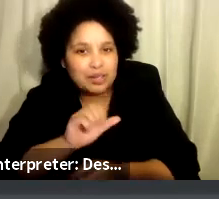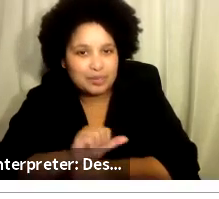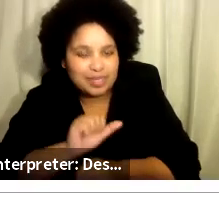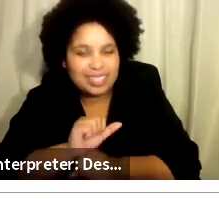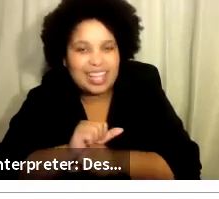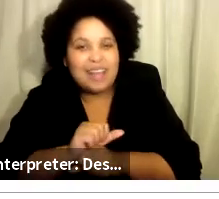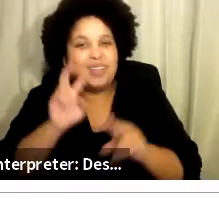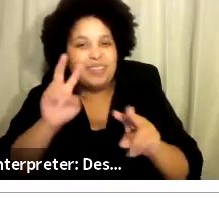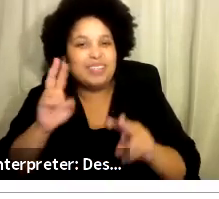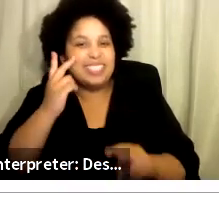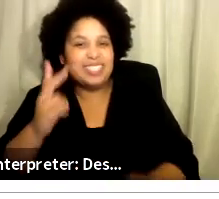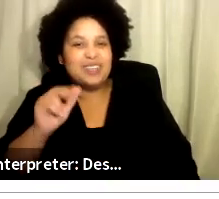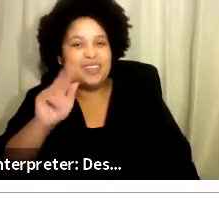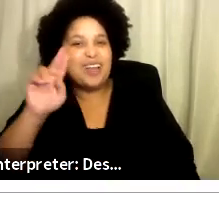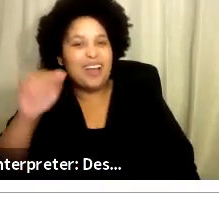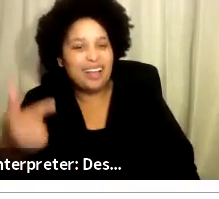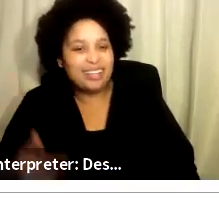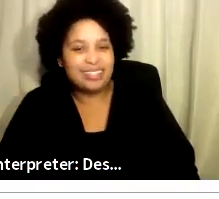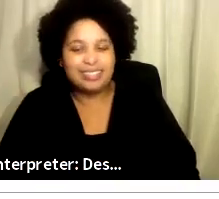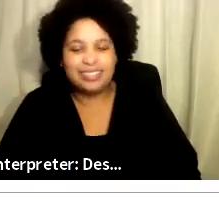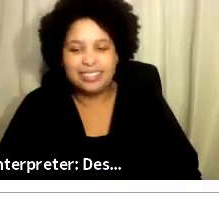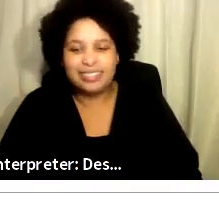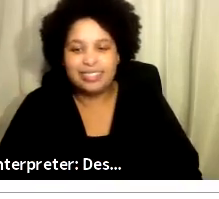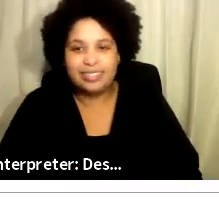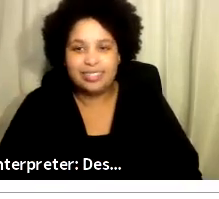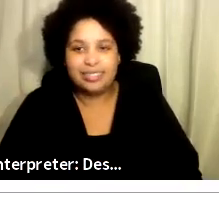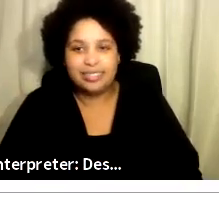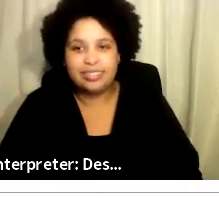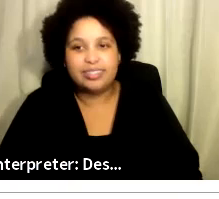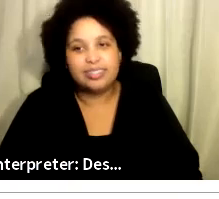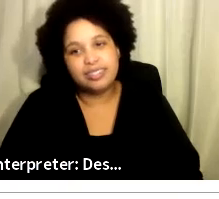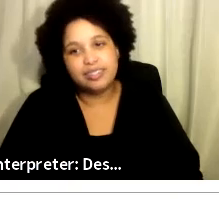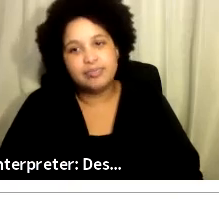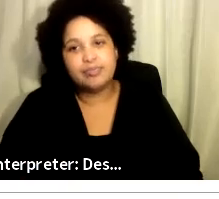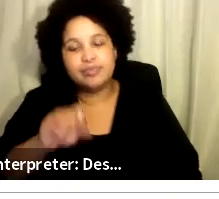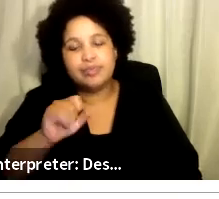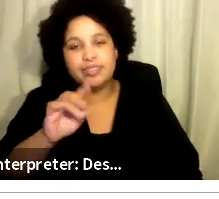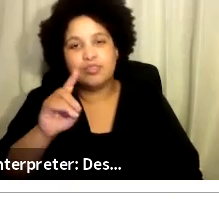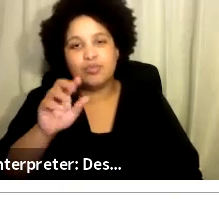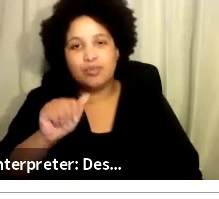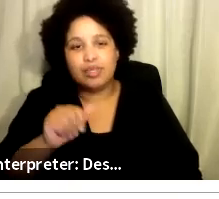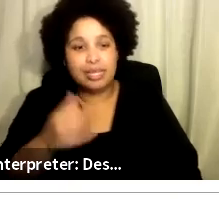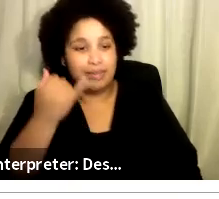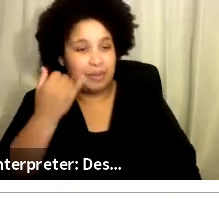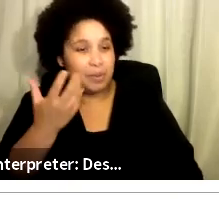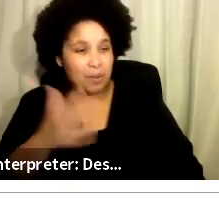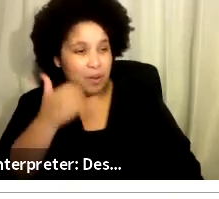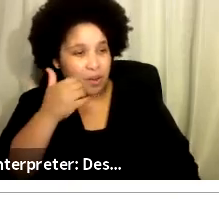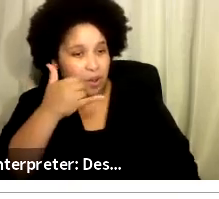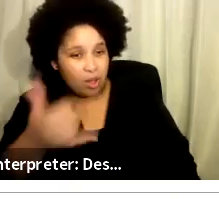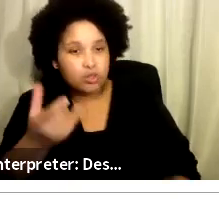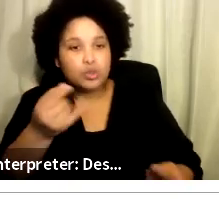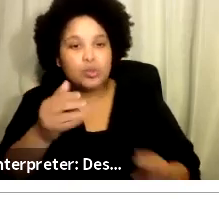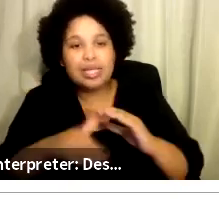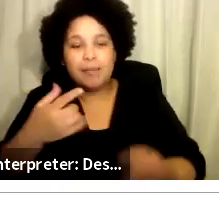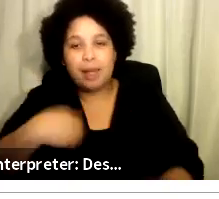in August. And again, even if you don't want to call, you can always email us and it